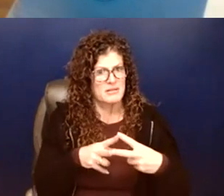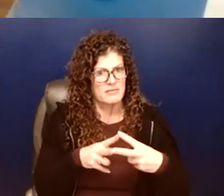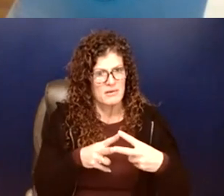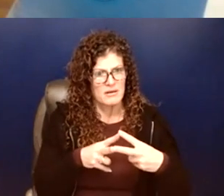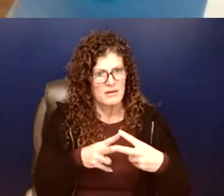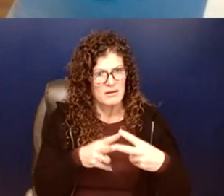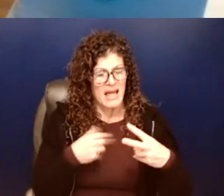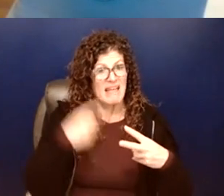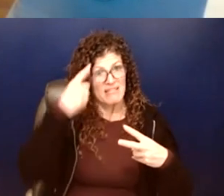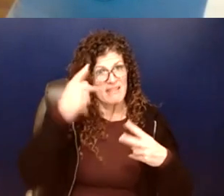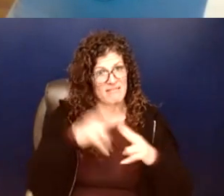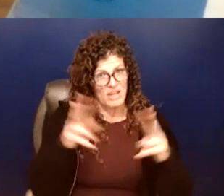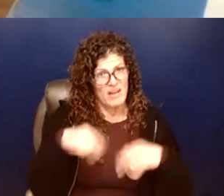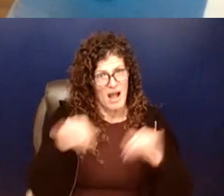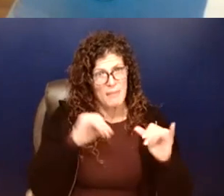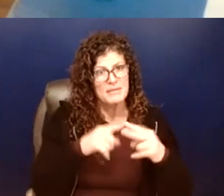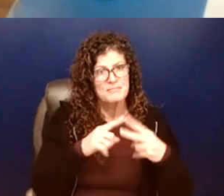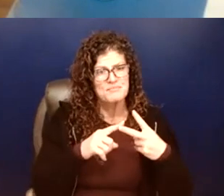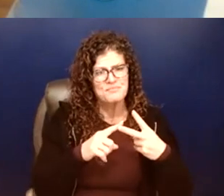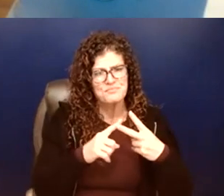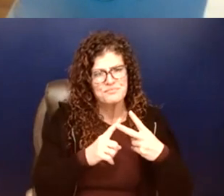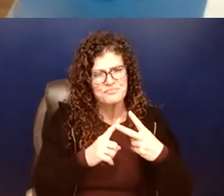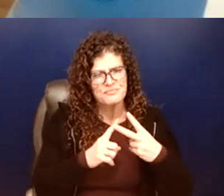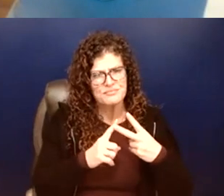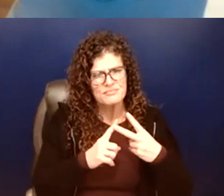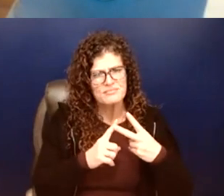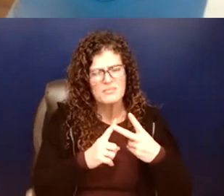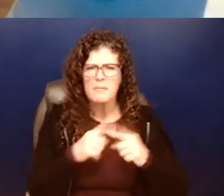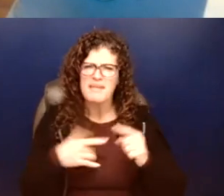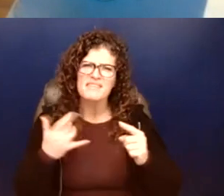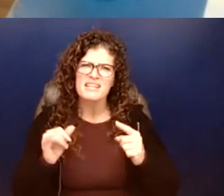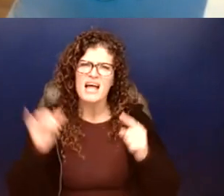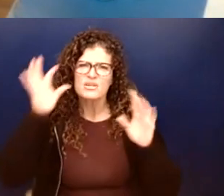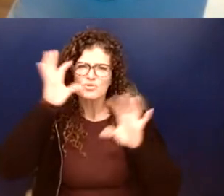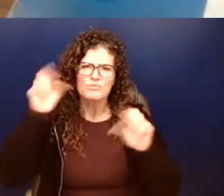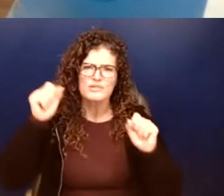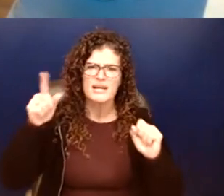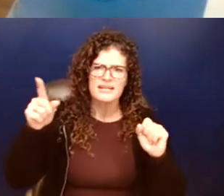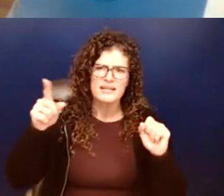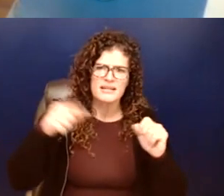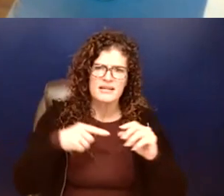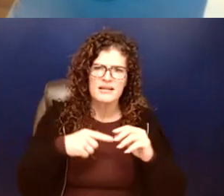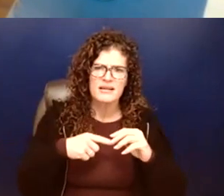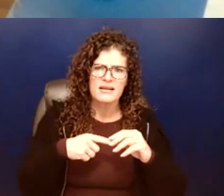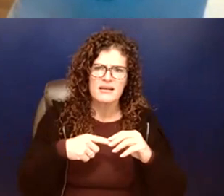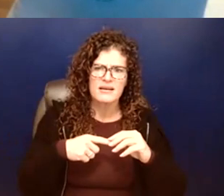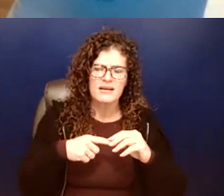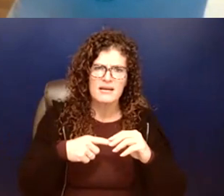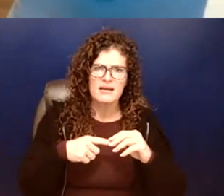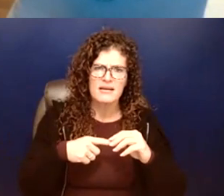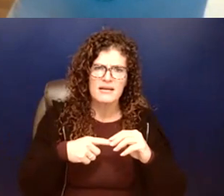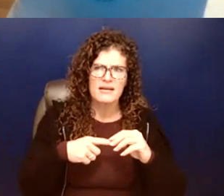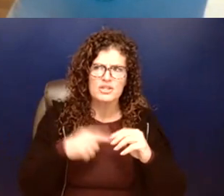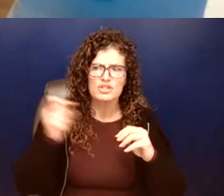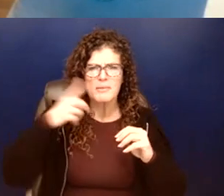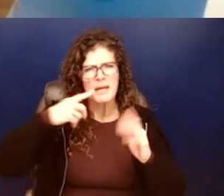that I think are very common. But I feel like a superintendent ought to kind of be able to look at a